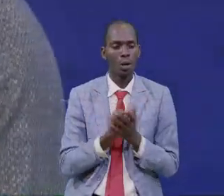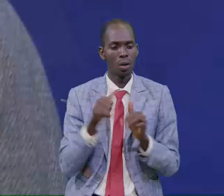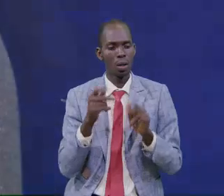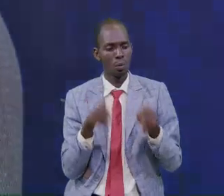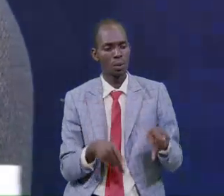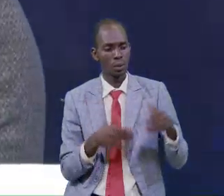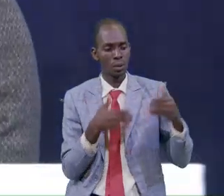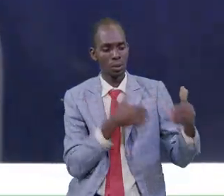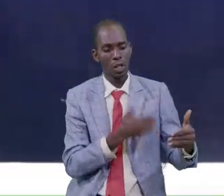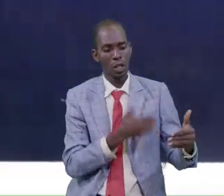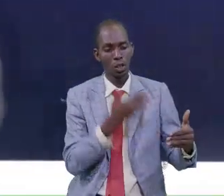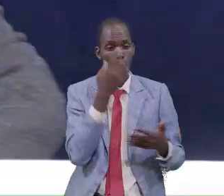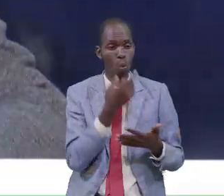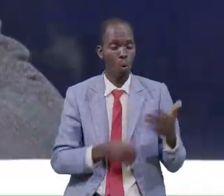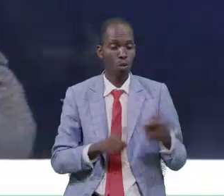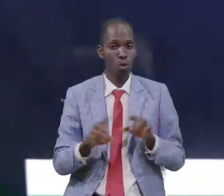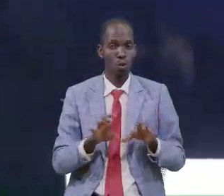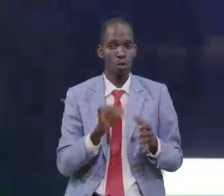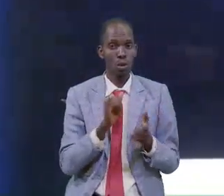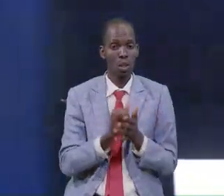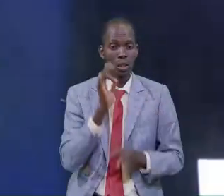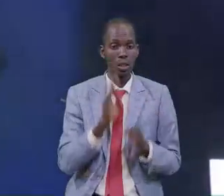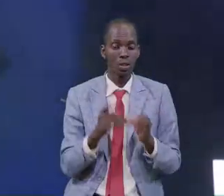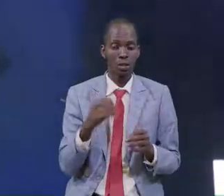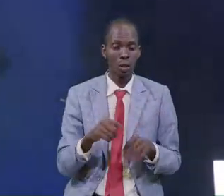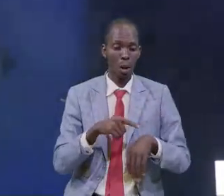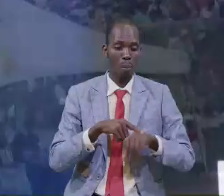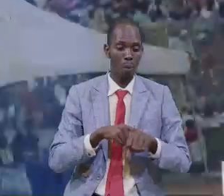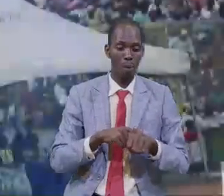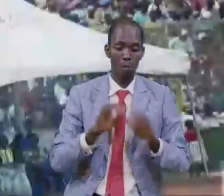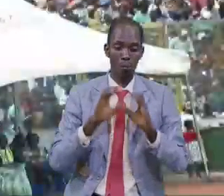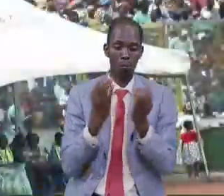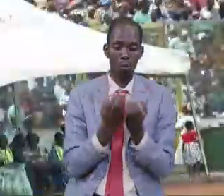the ball is kicked to your side, you catch it.